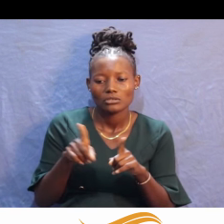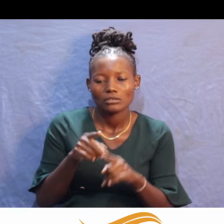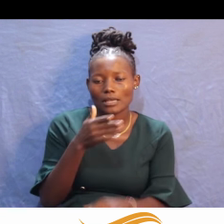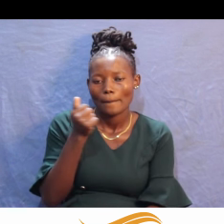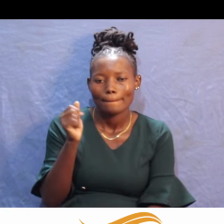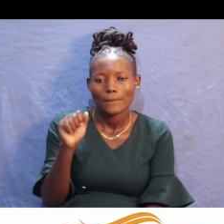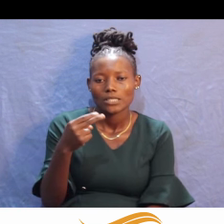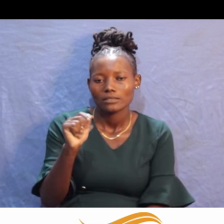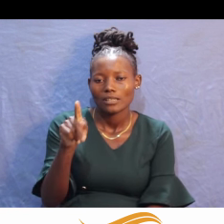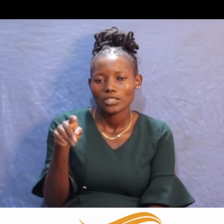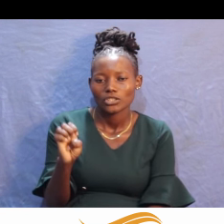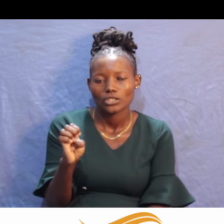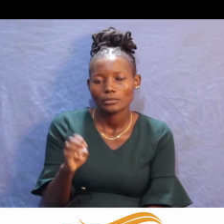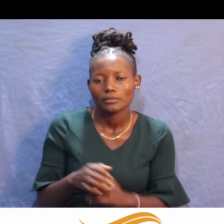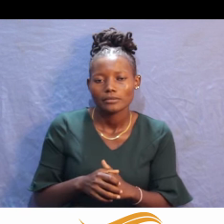or her life.